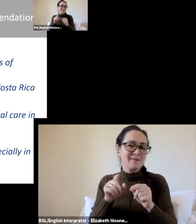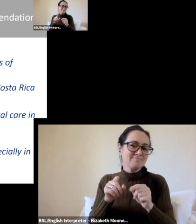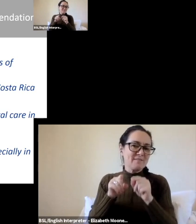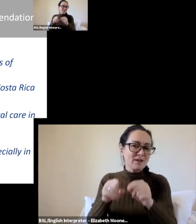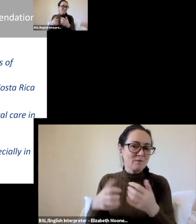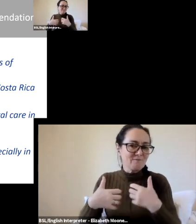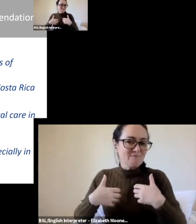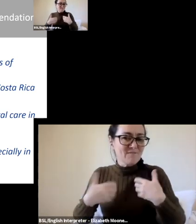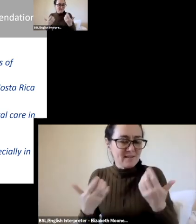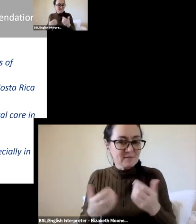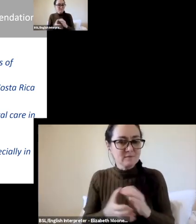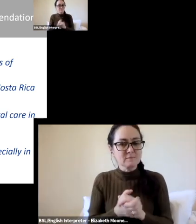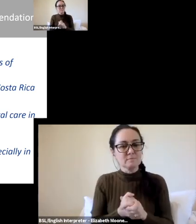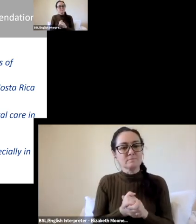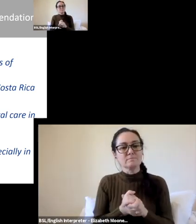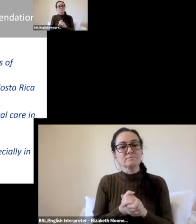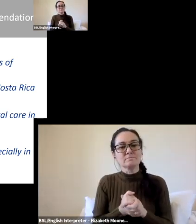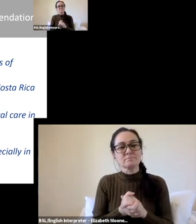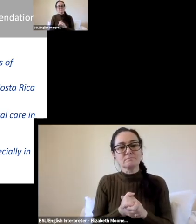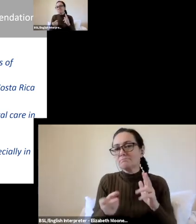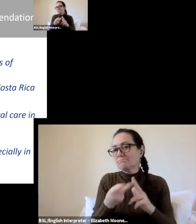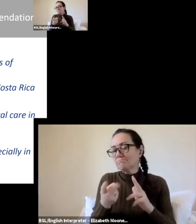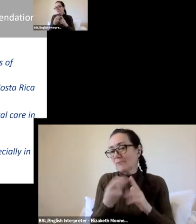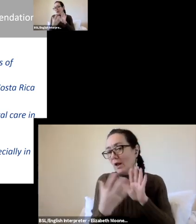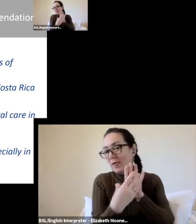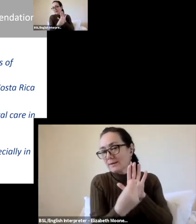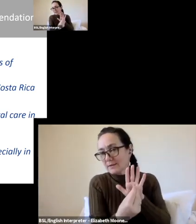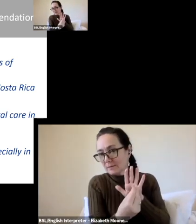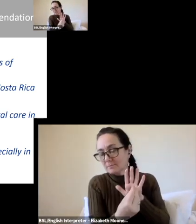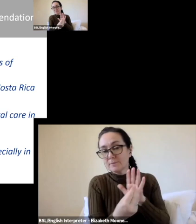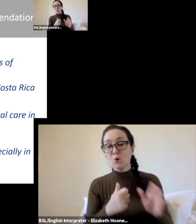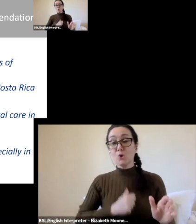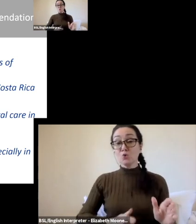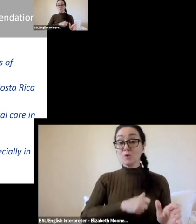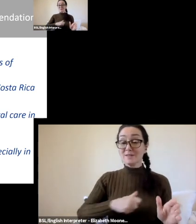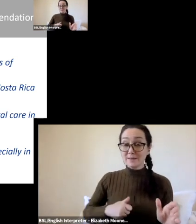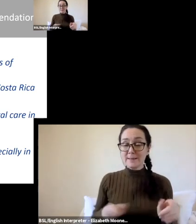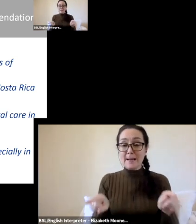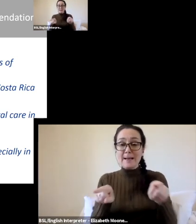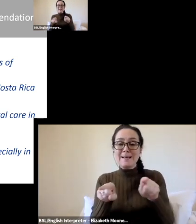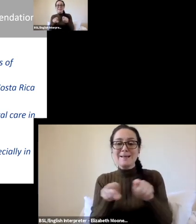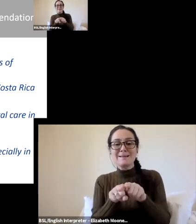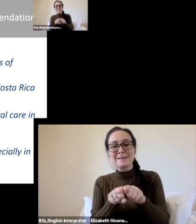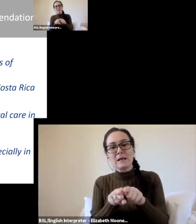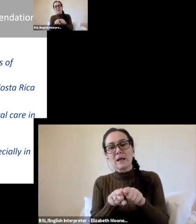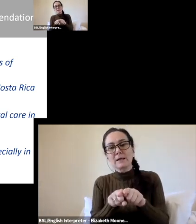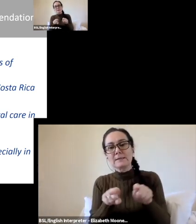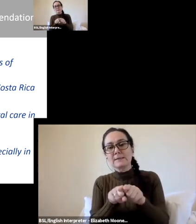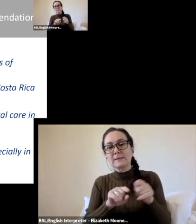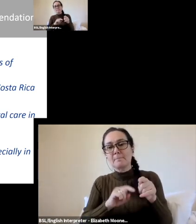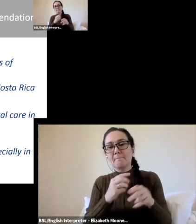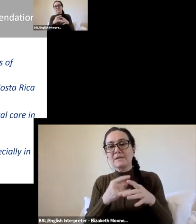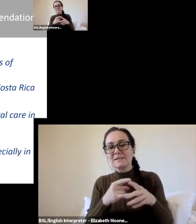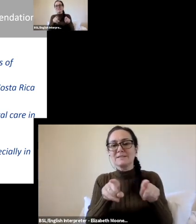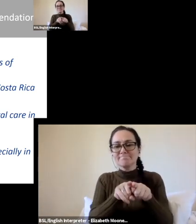same-sex unions were recognized legally in Switzerland, in Angola, and Costa Rica, thanks to the